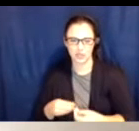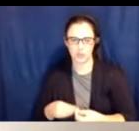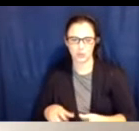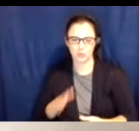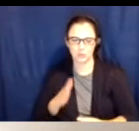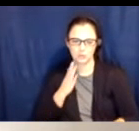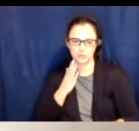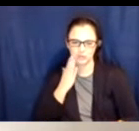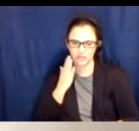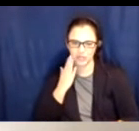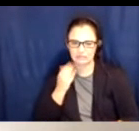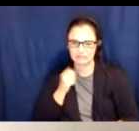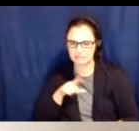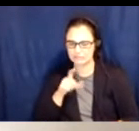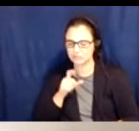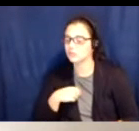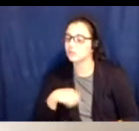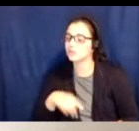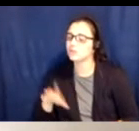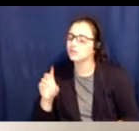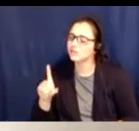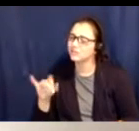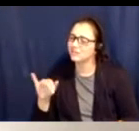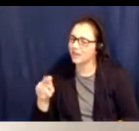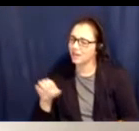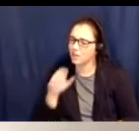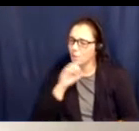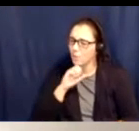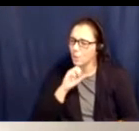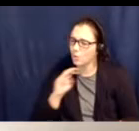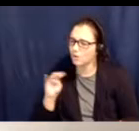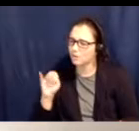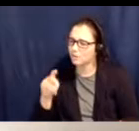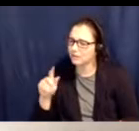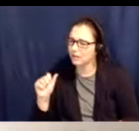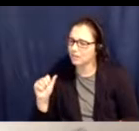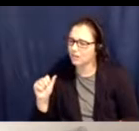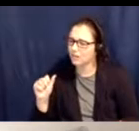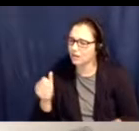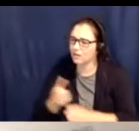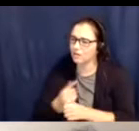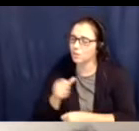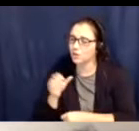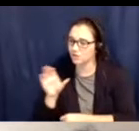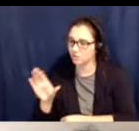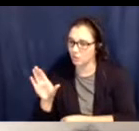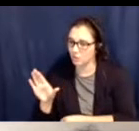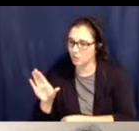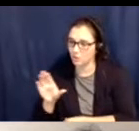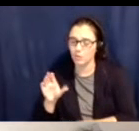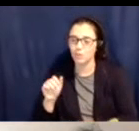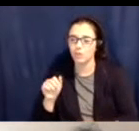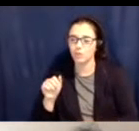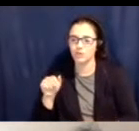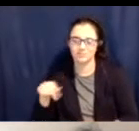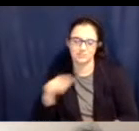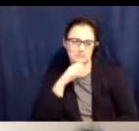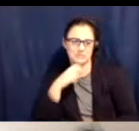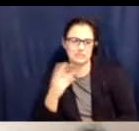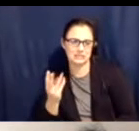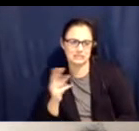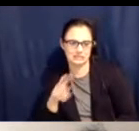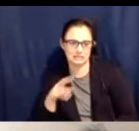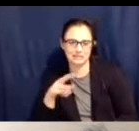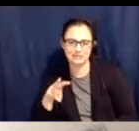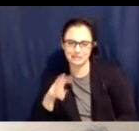And Diane, how old was Michaela, the one who won Europe? She's 16.